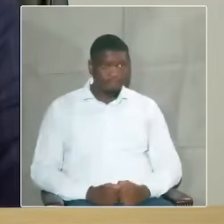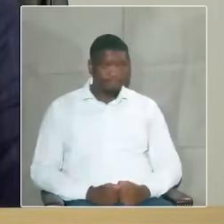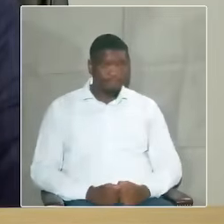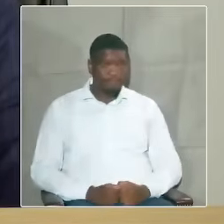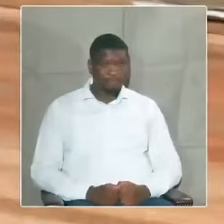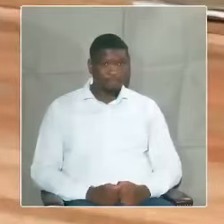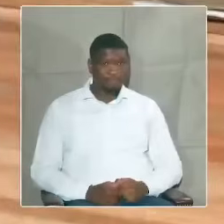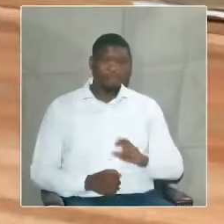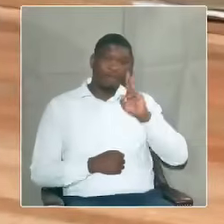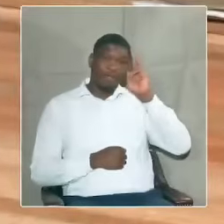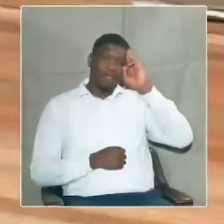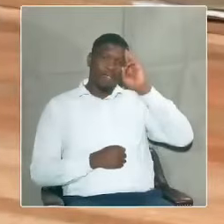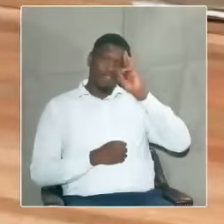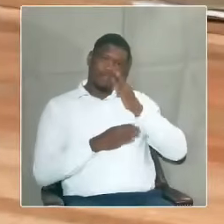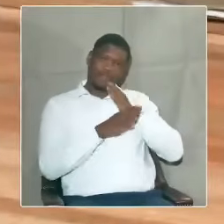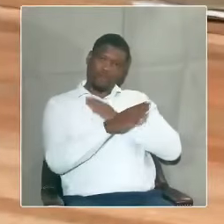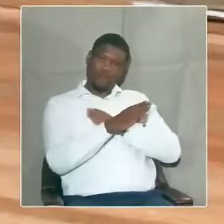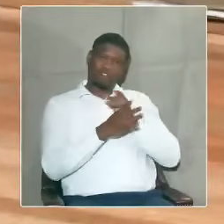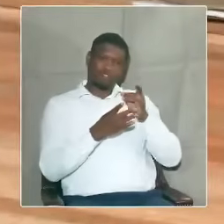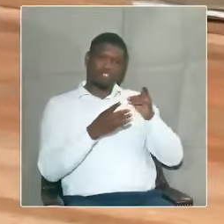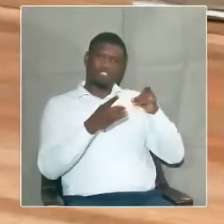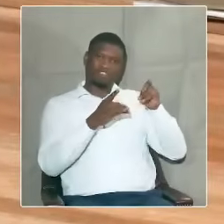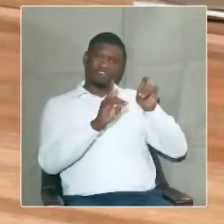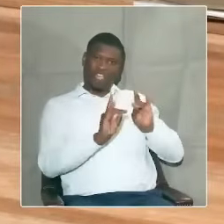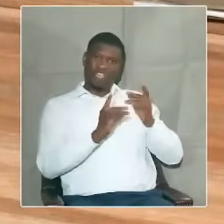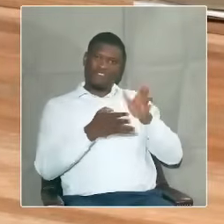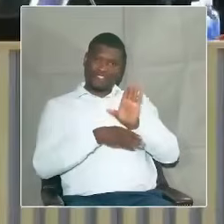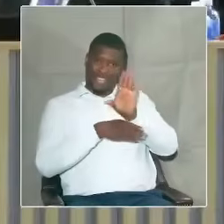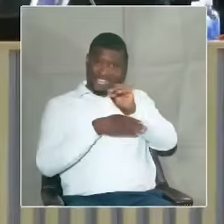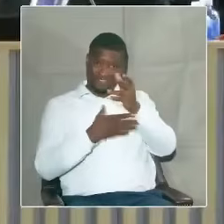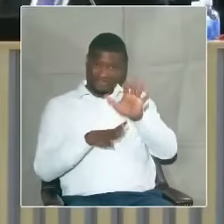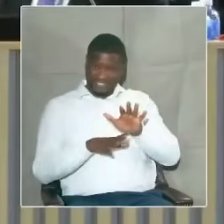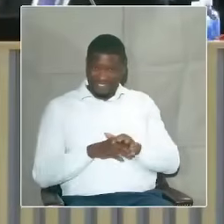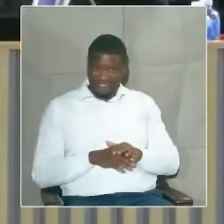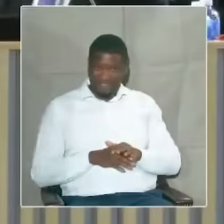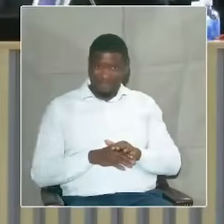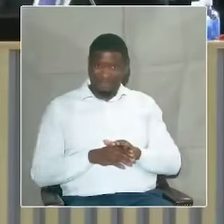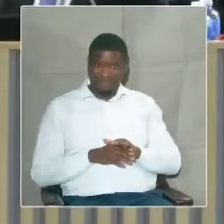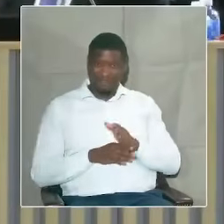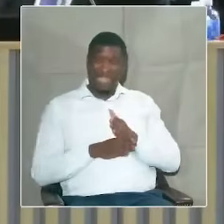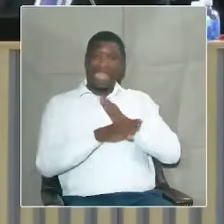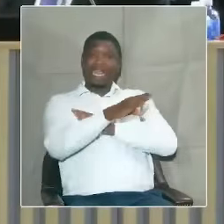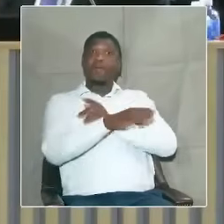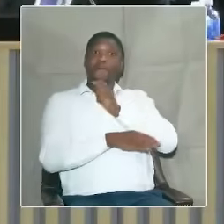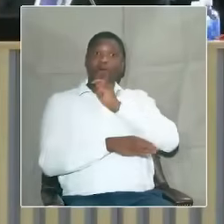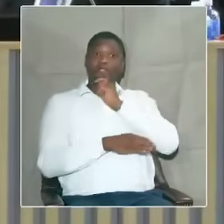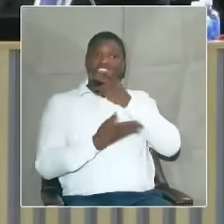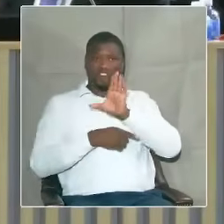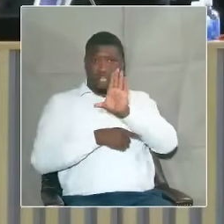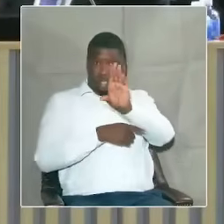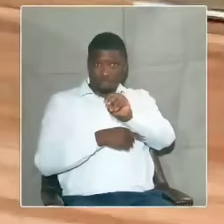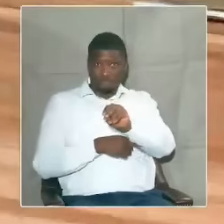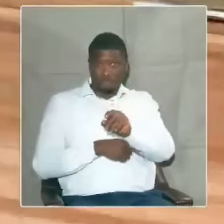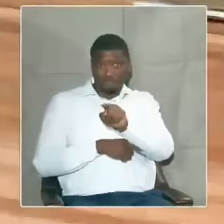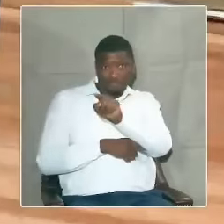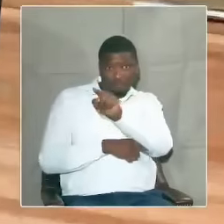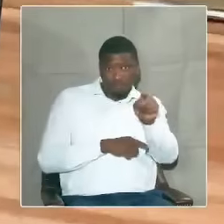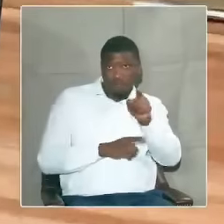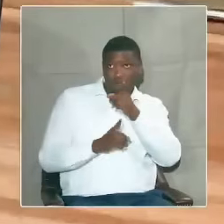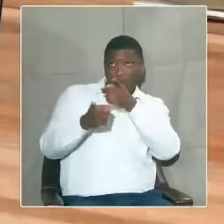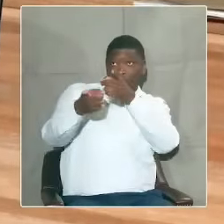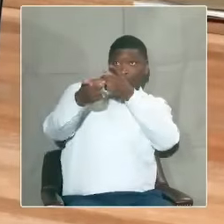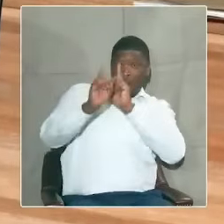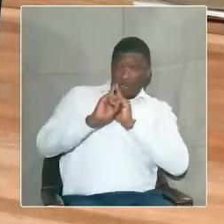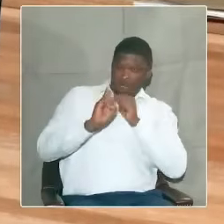You remember what the chair asked? The chair said, he asked you earlier on whether would you obey